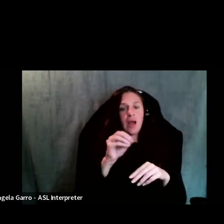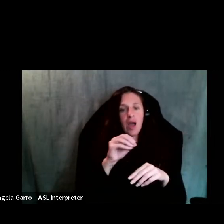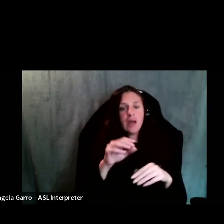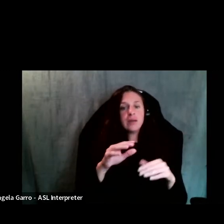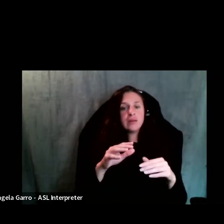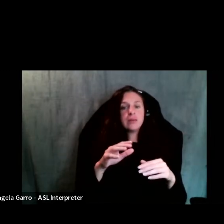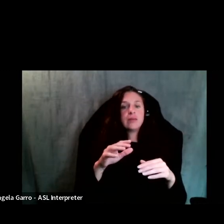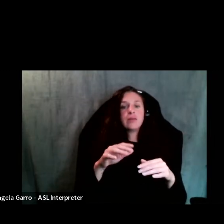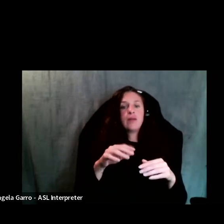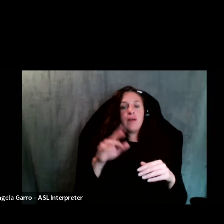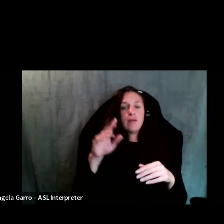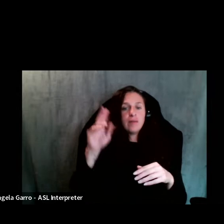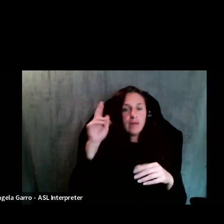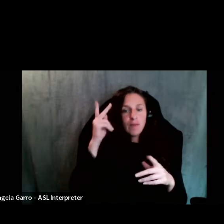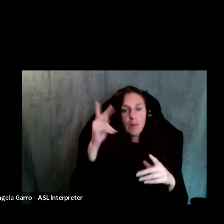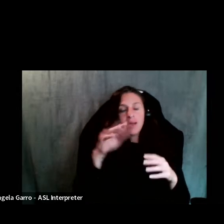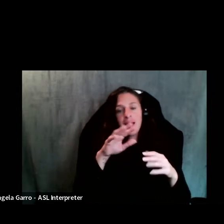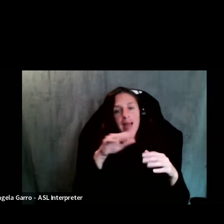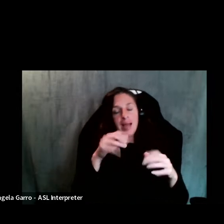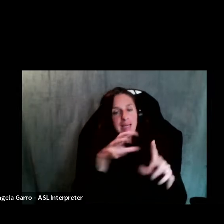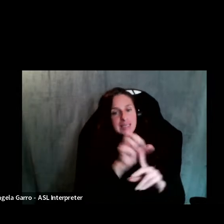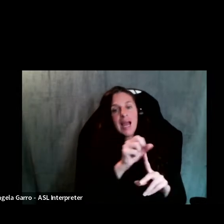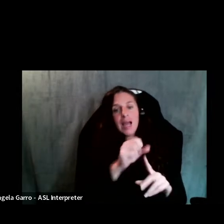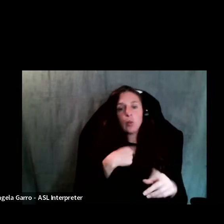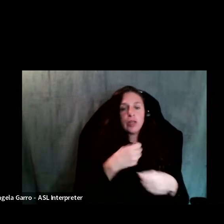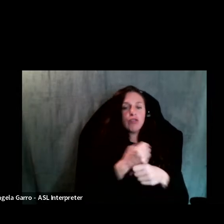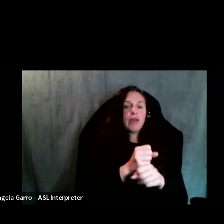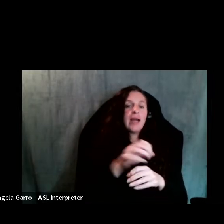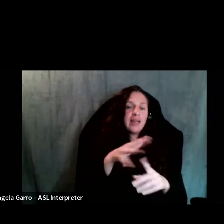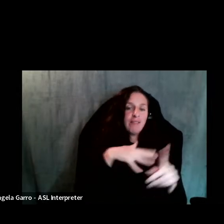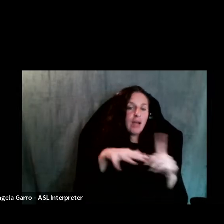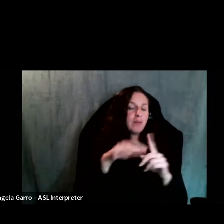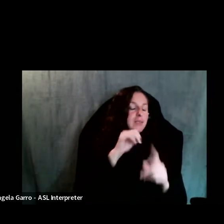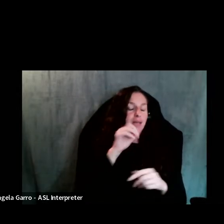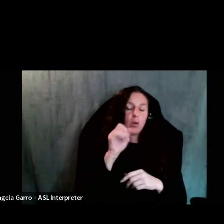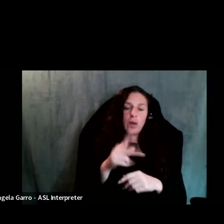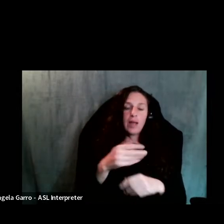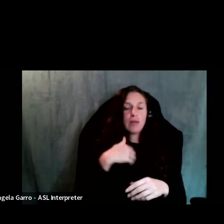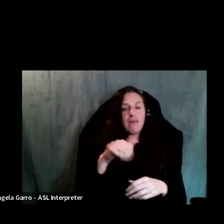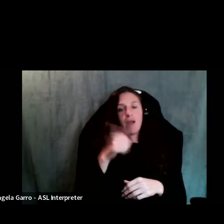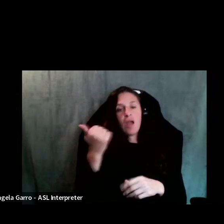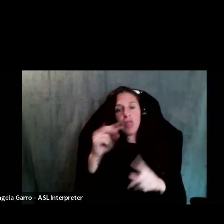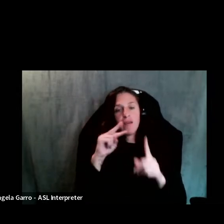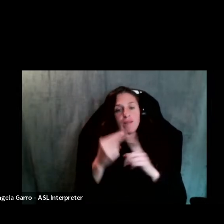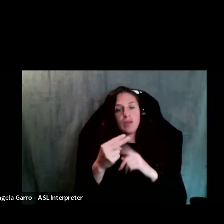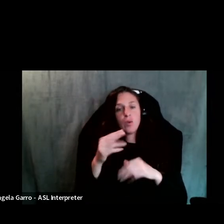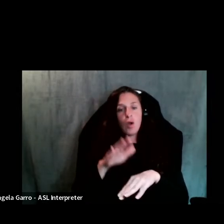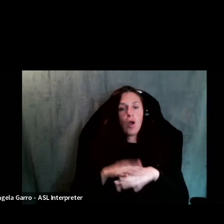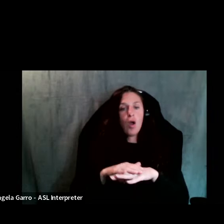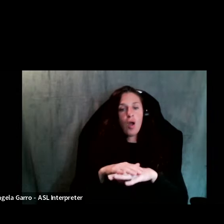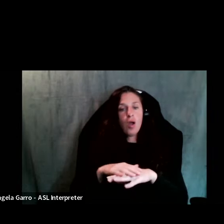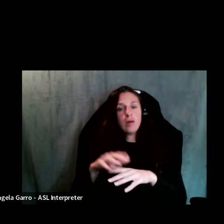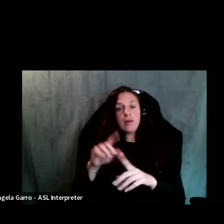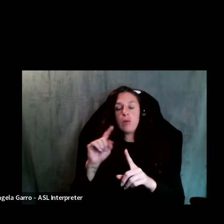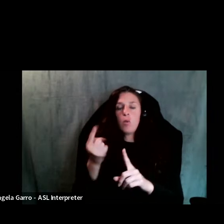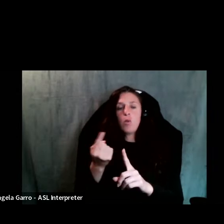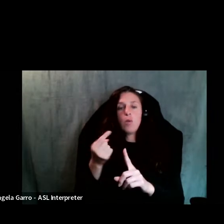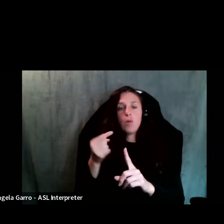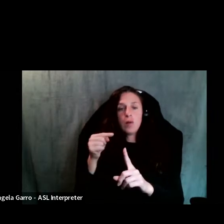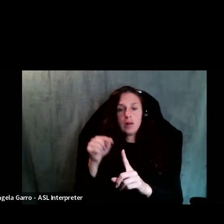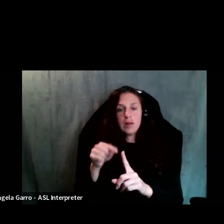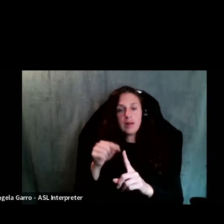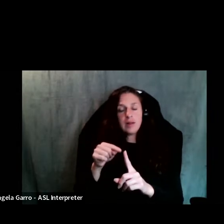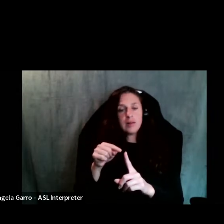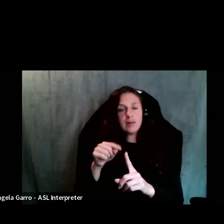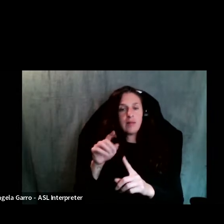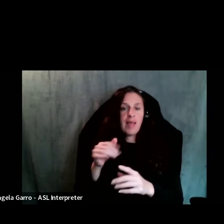pro-Palestinian professionals fired from their positions, and we're creating an environment where it's not okay to have another view on Gaza except for